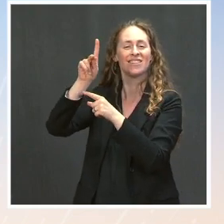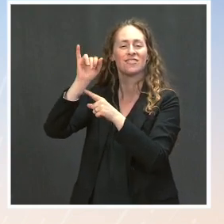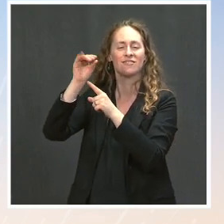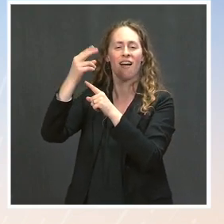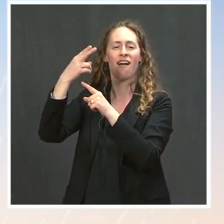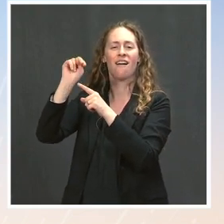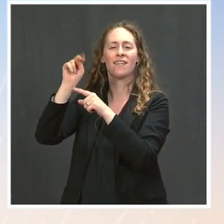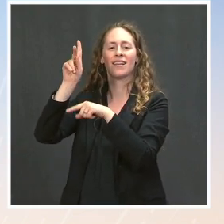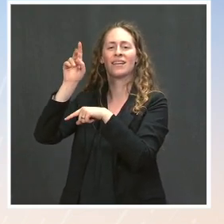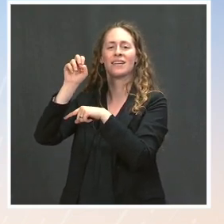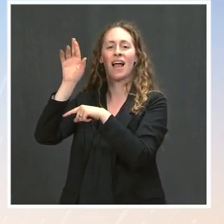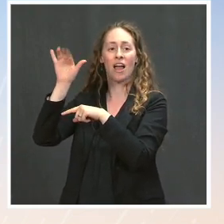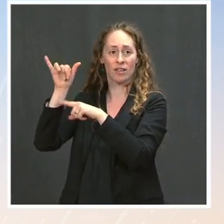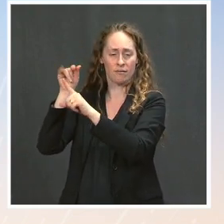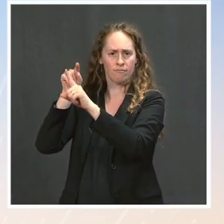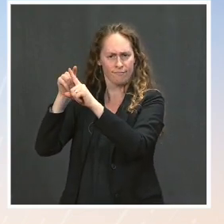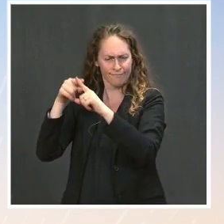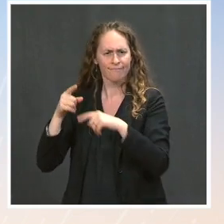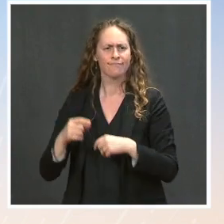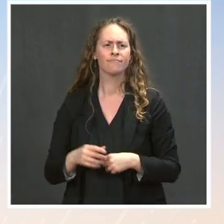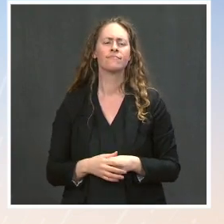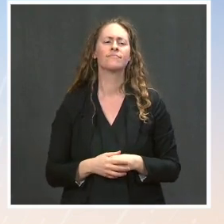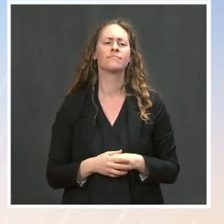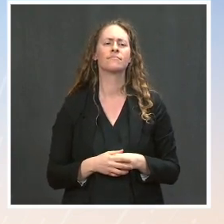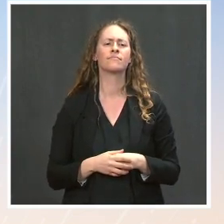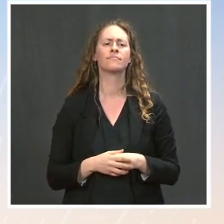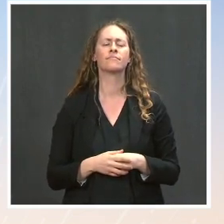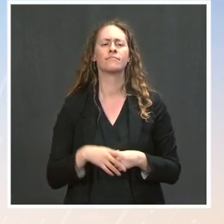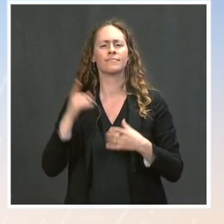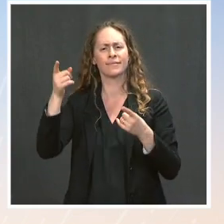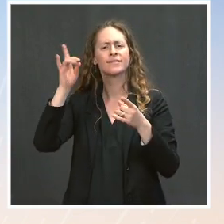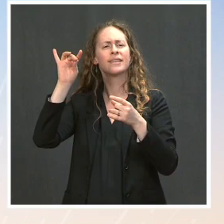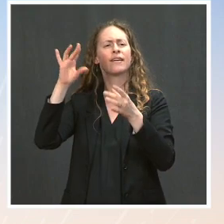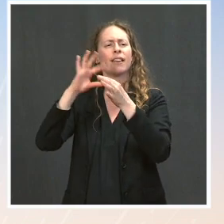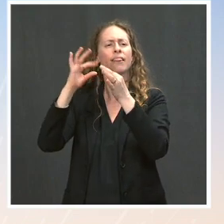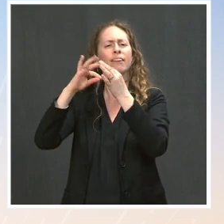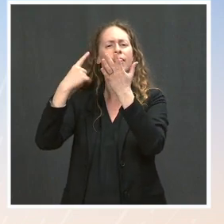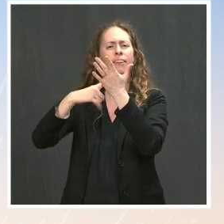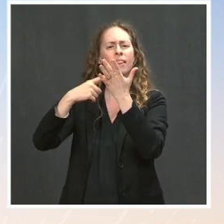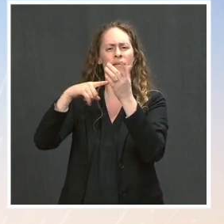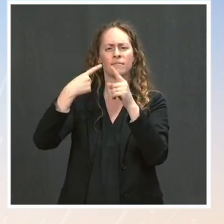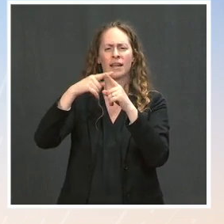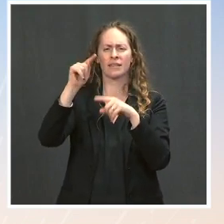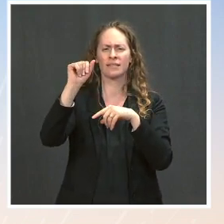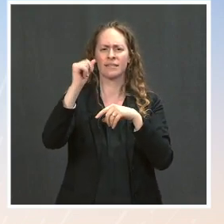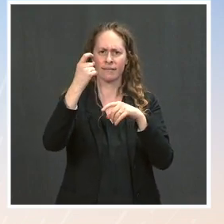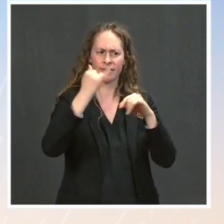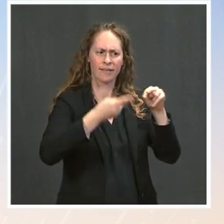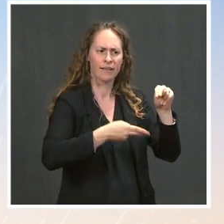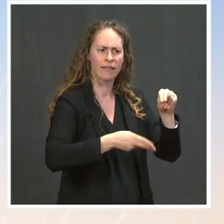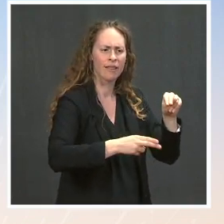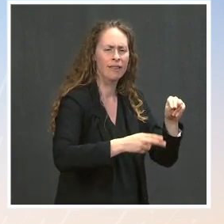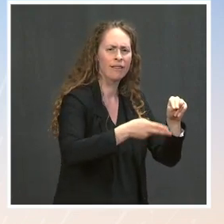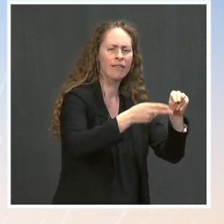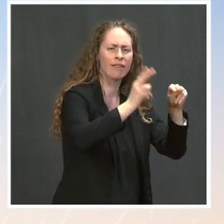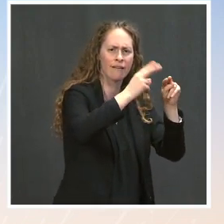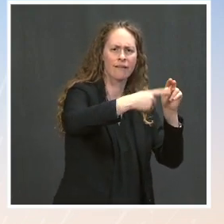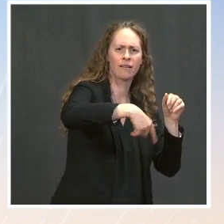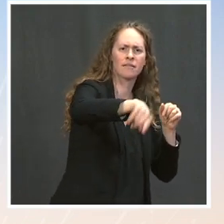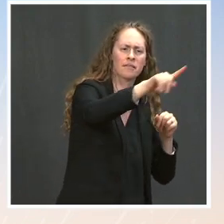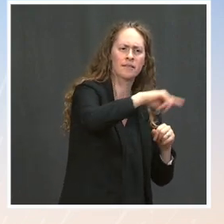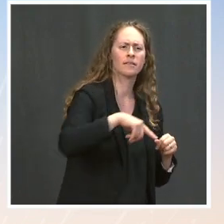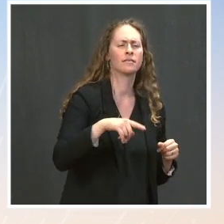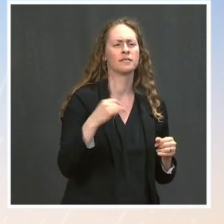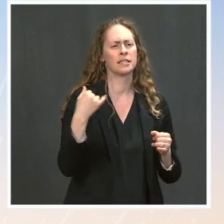times. You know, as the secretary has shifted roles, he still continues to represent the United States on a world stage. Does the